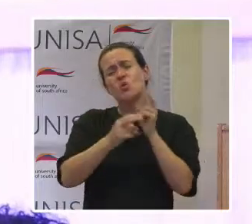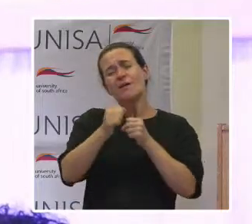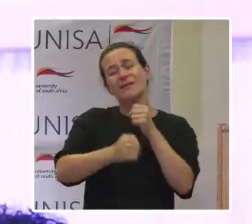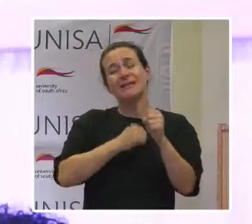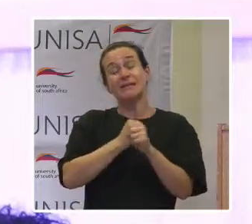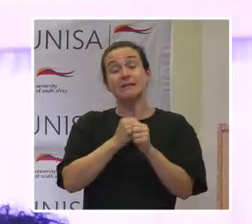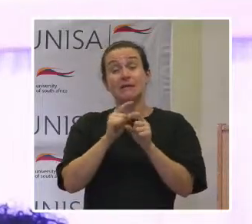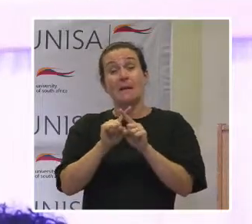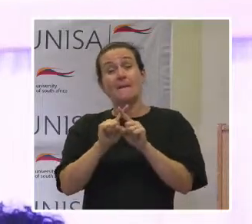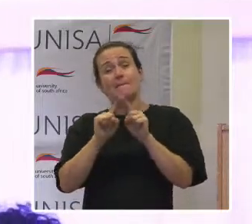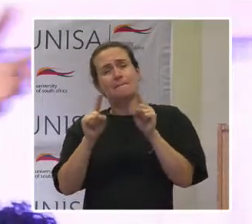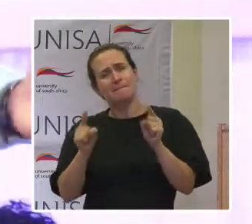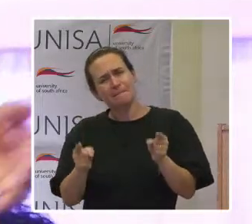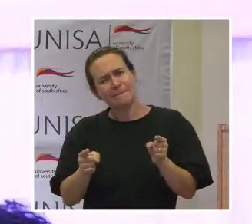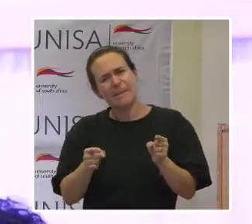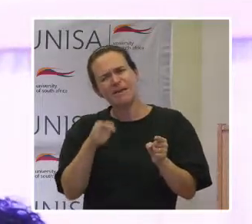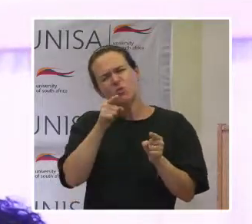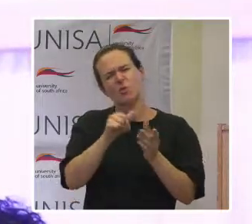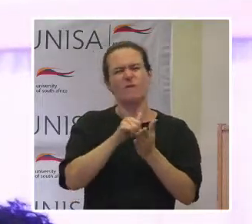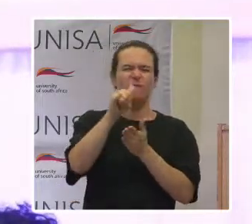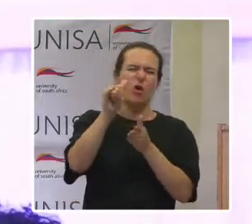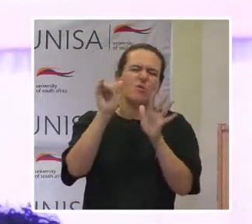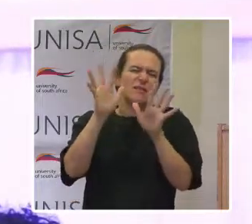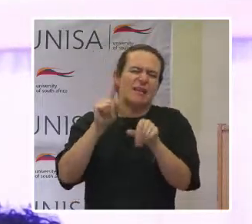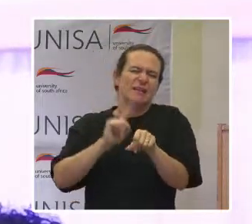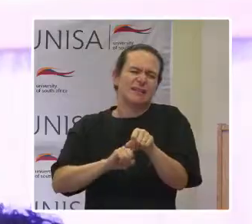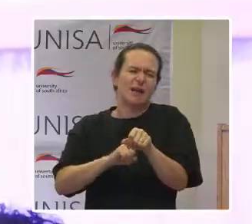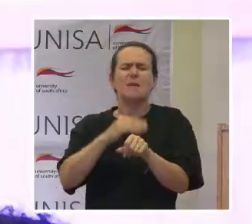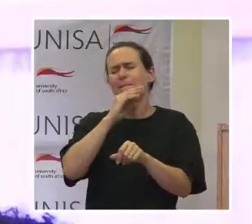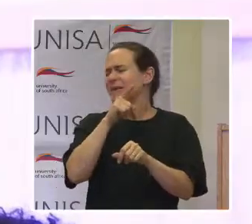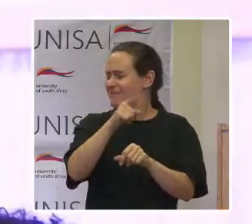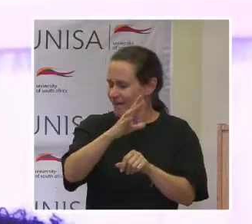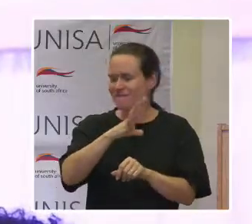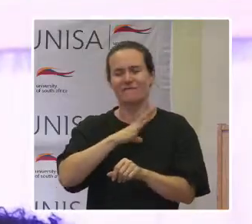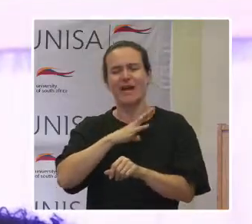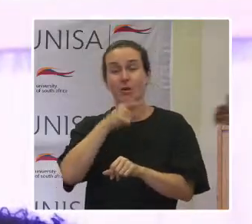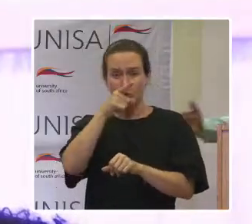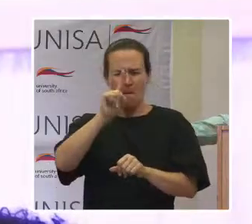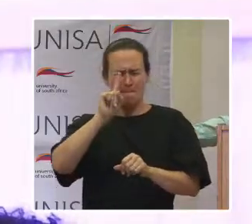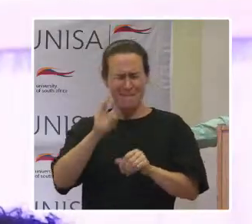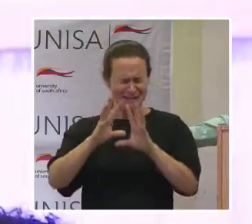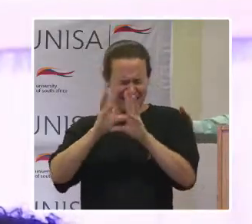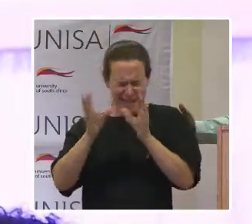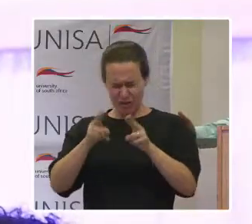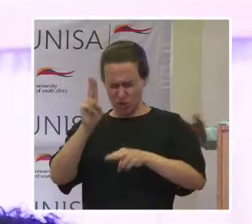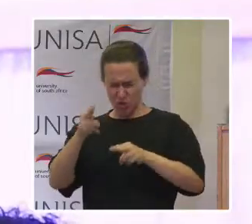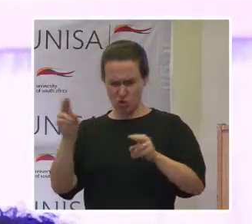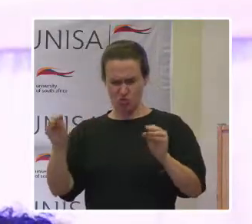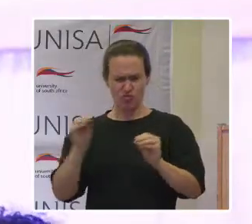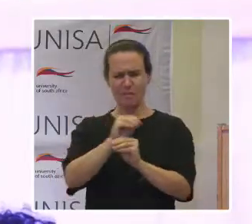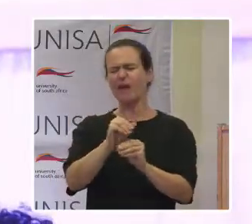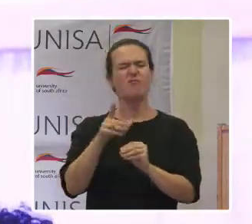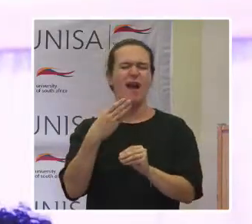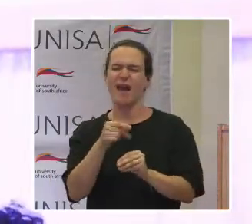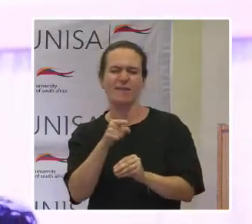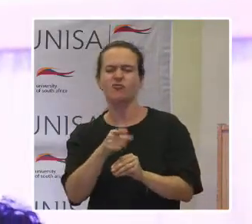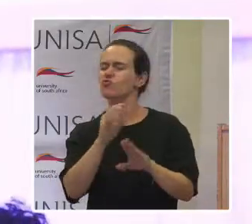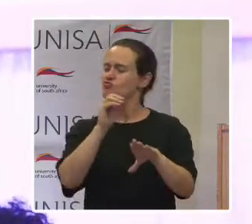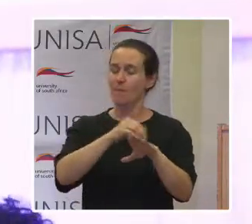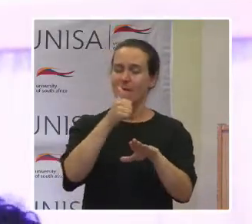in that 12 years, you've only flown it 10 times. The engine is still good. You don't really need to do the overhaul. No